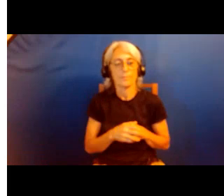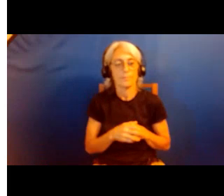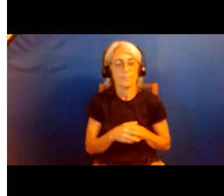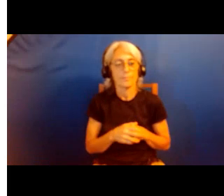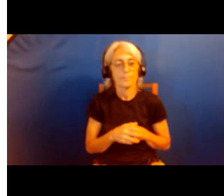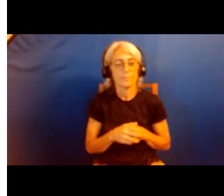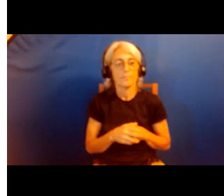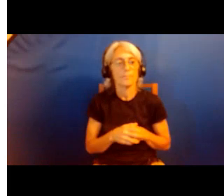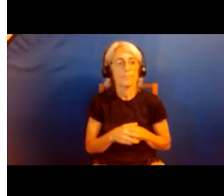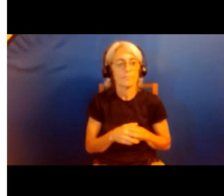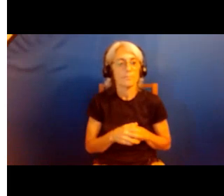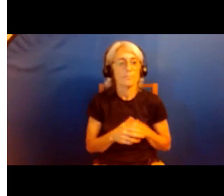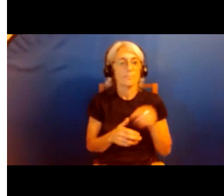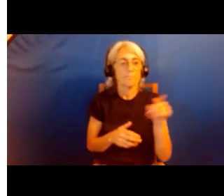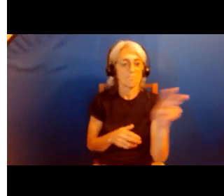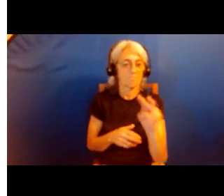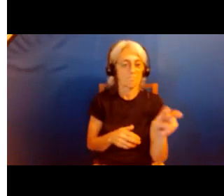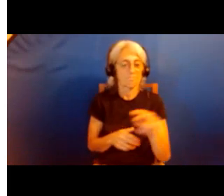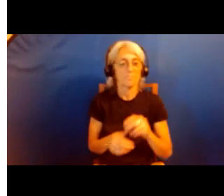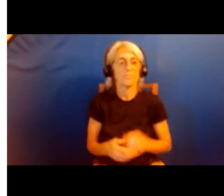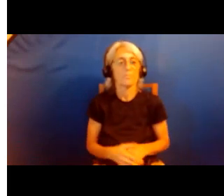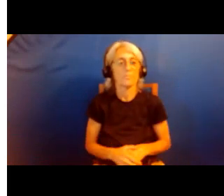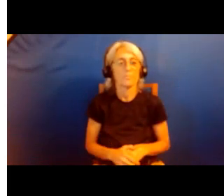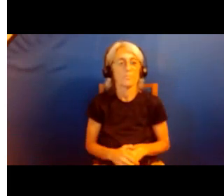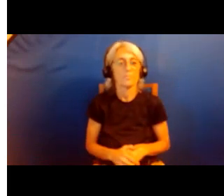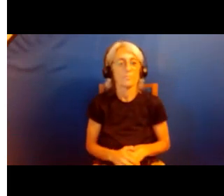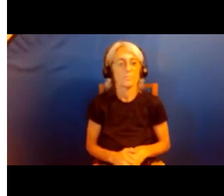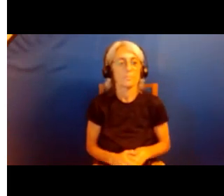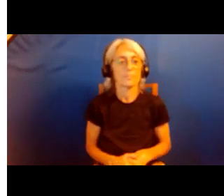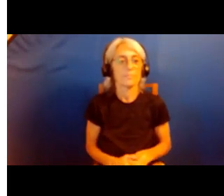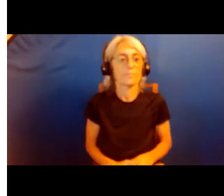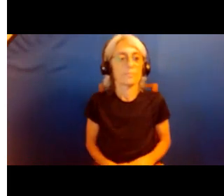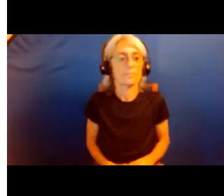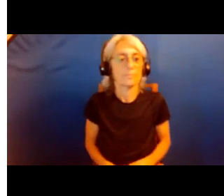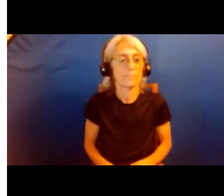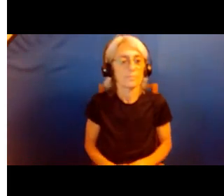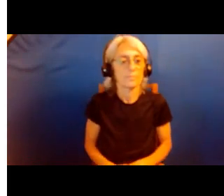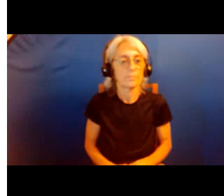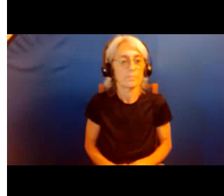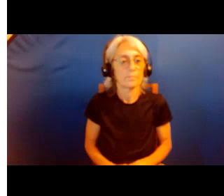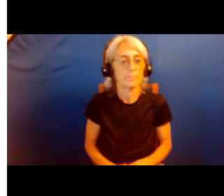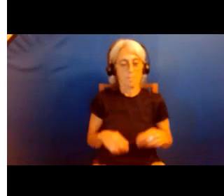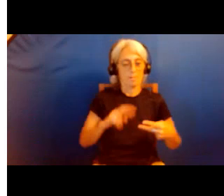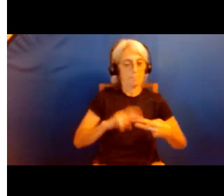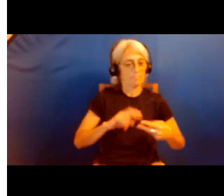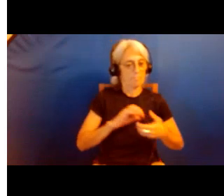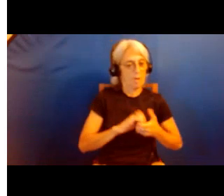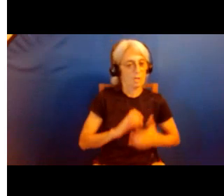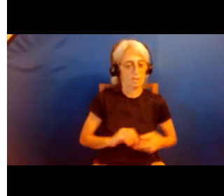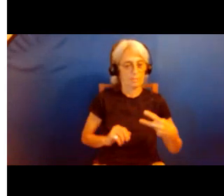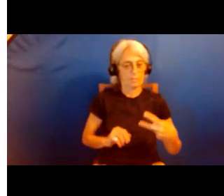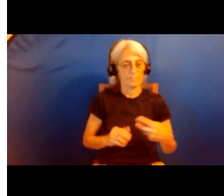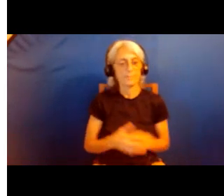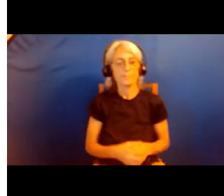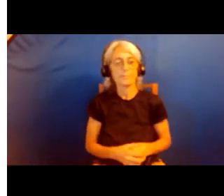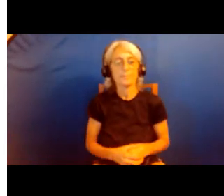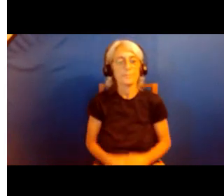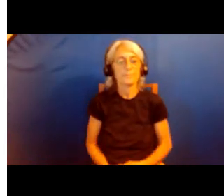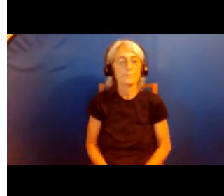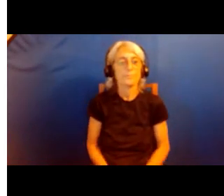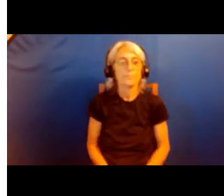Traffic Mobility Insights Project, and Accenture and Microsoft are our 2 key partners for this project. This project